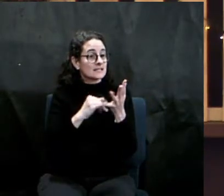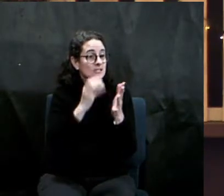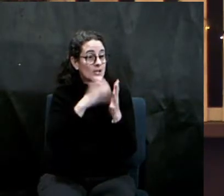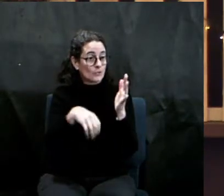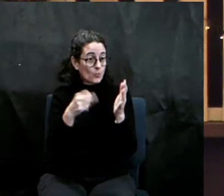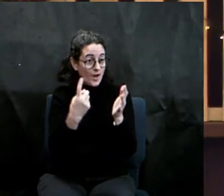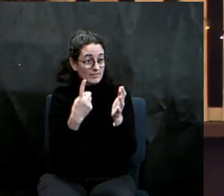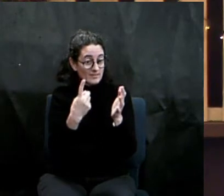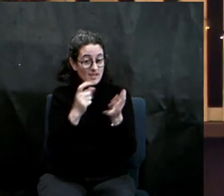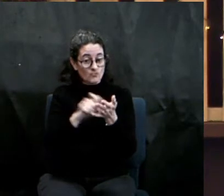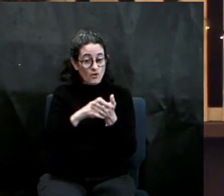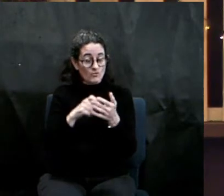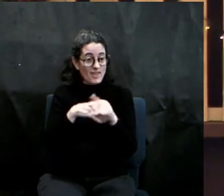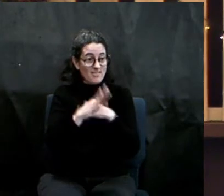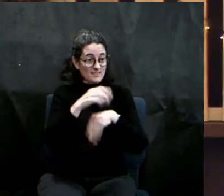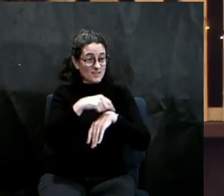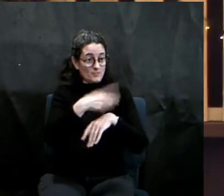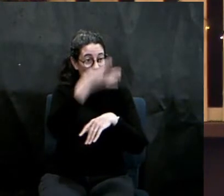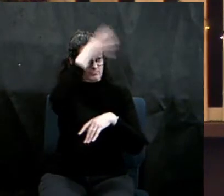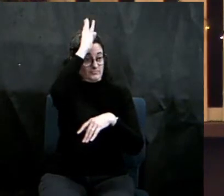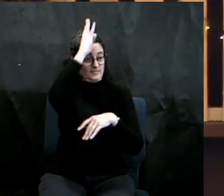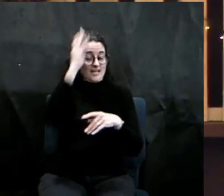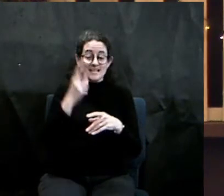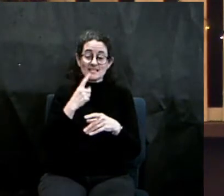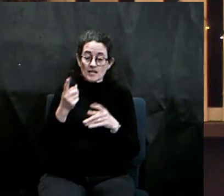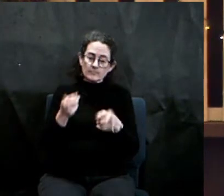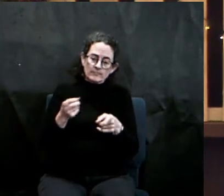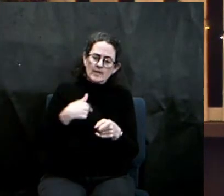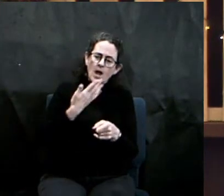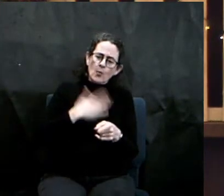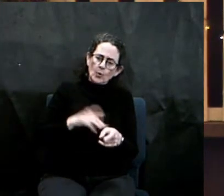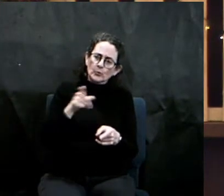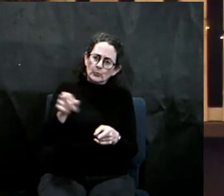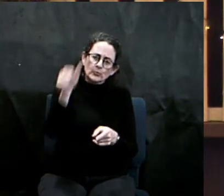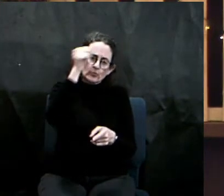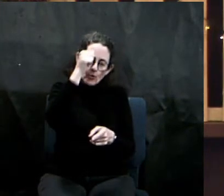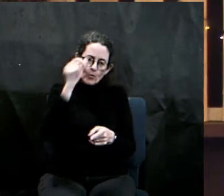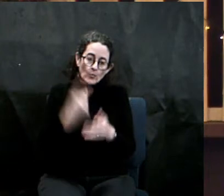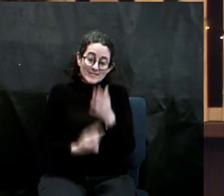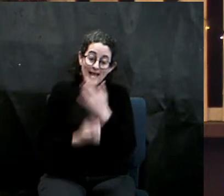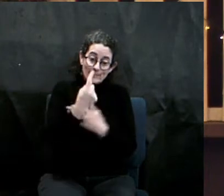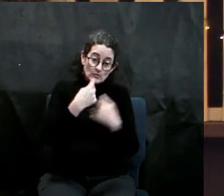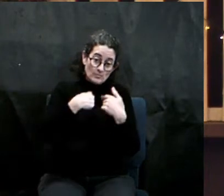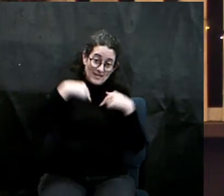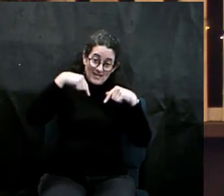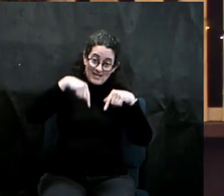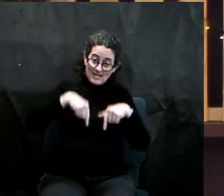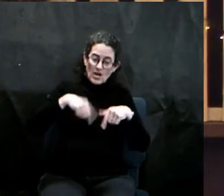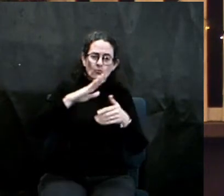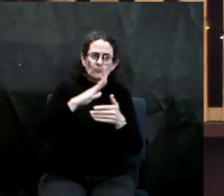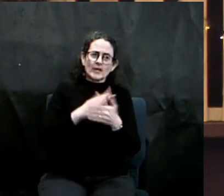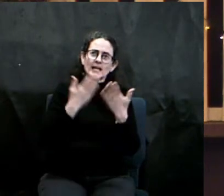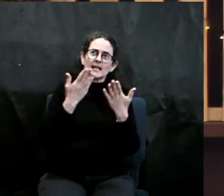this about his imprisonment. He writes, "Now I want you to know, brothers and sisters, that what has happened to me has really served